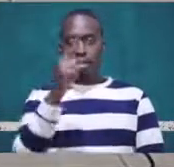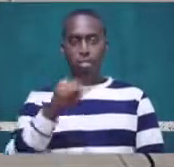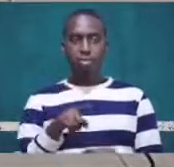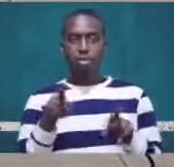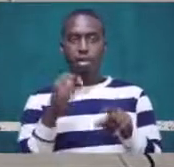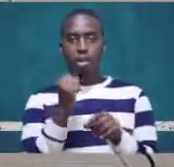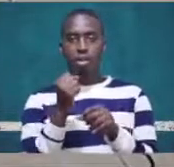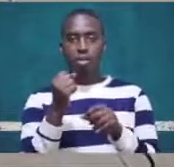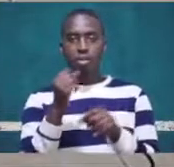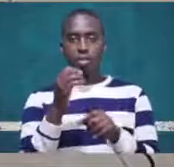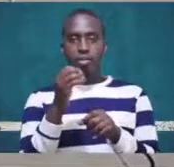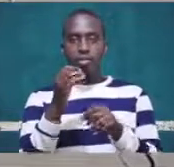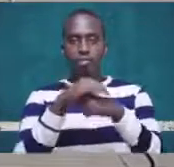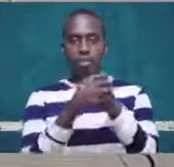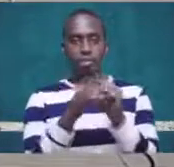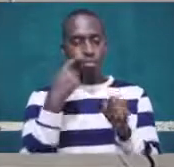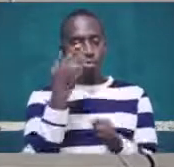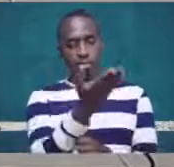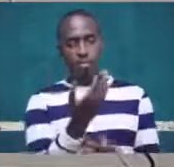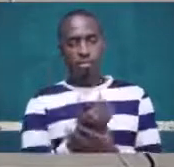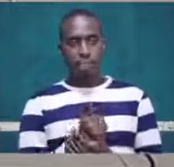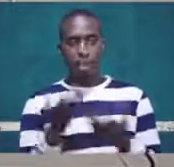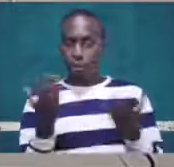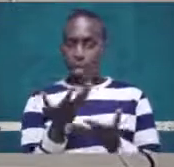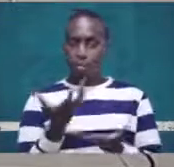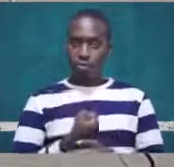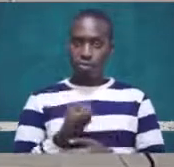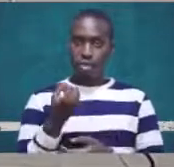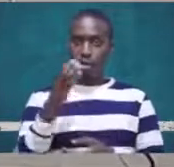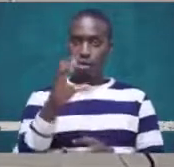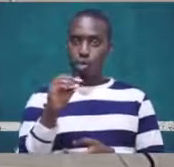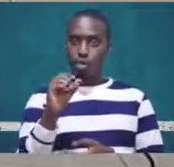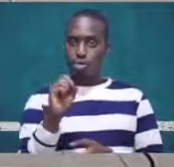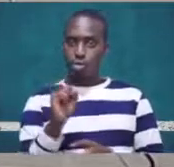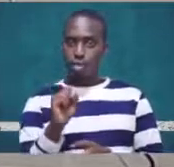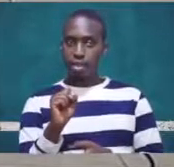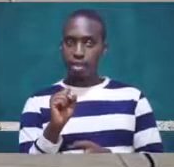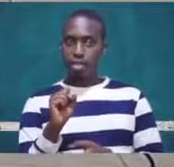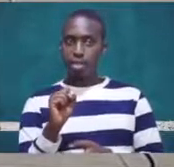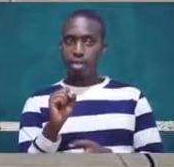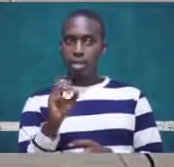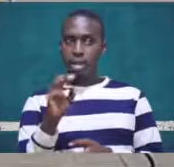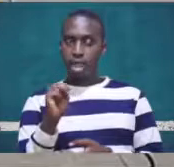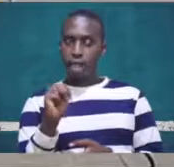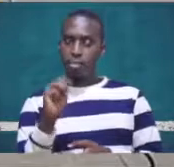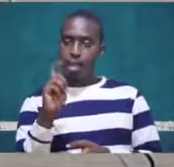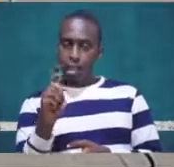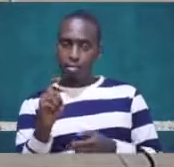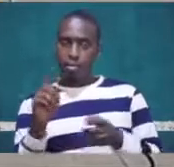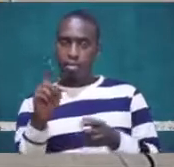form. Integral of this form where you have cosine of mx times